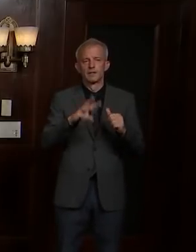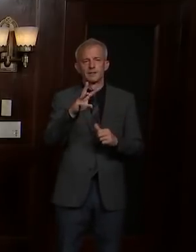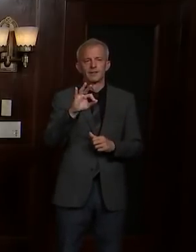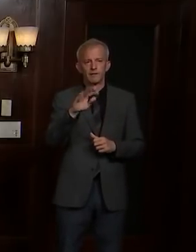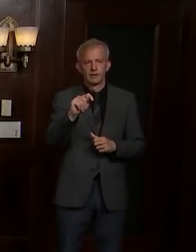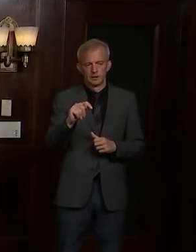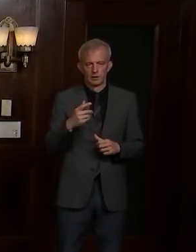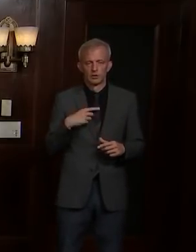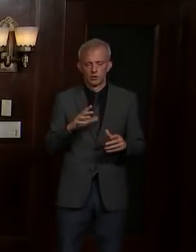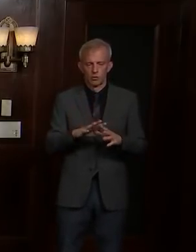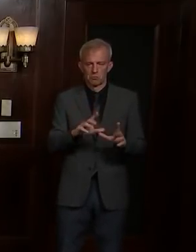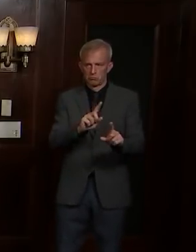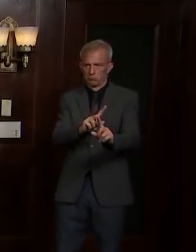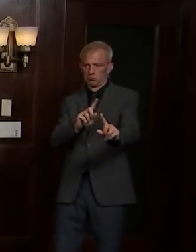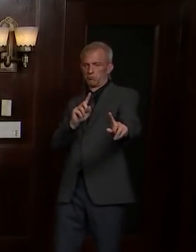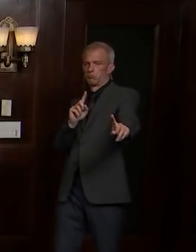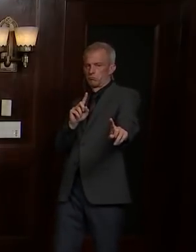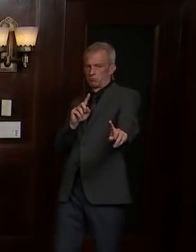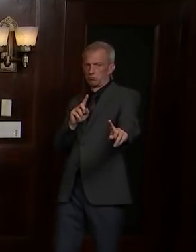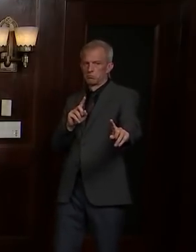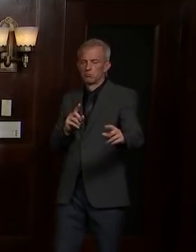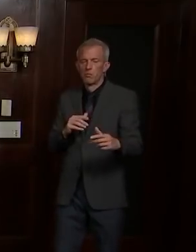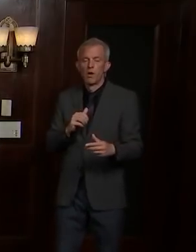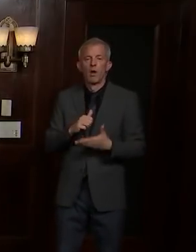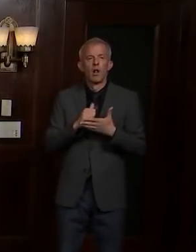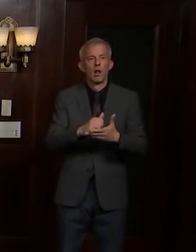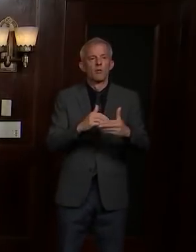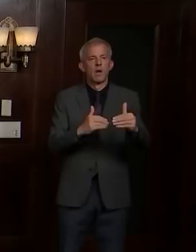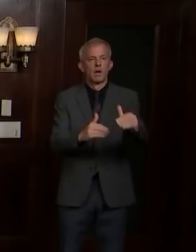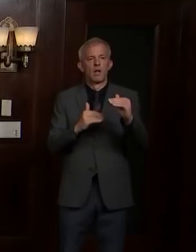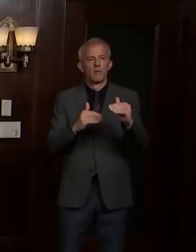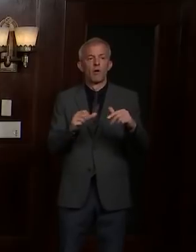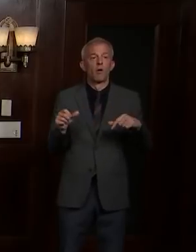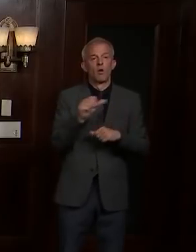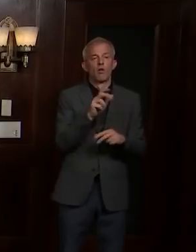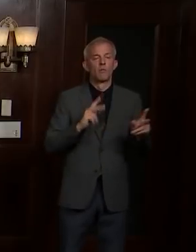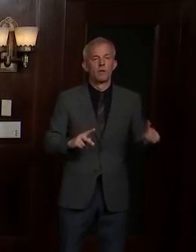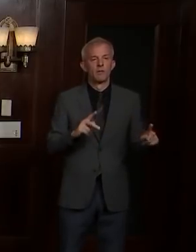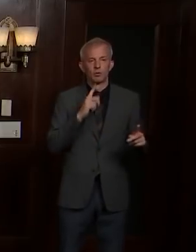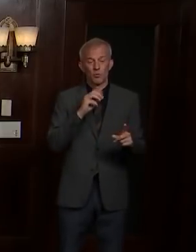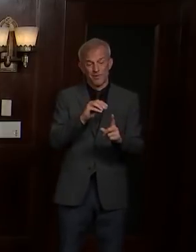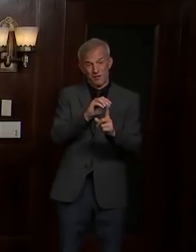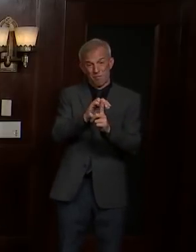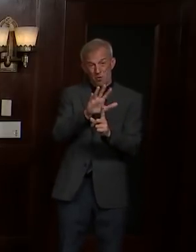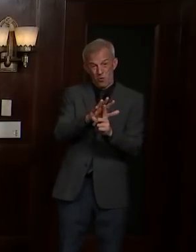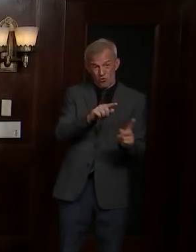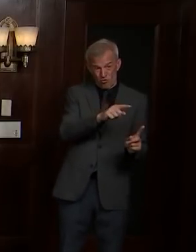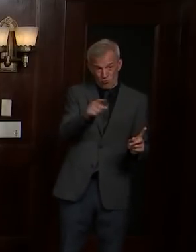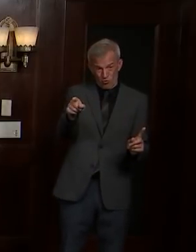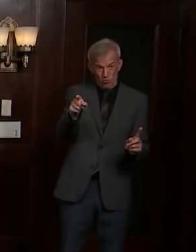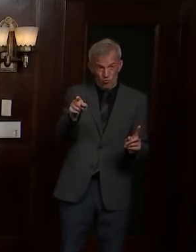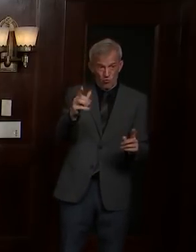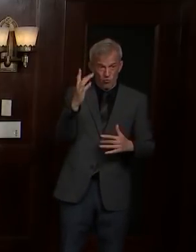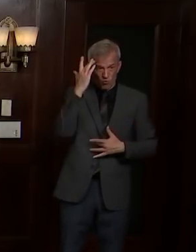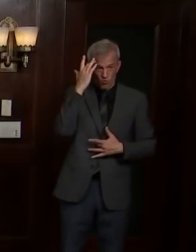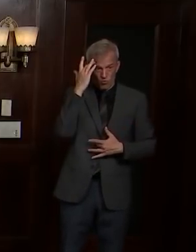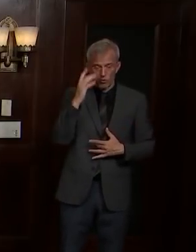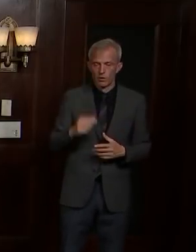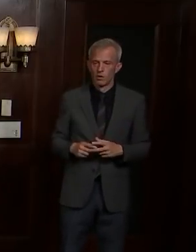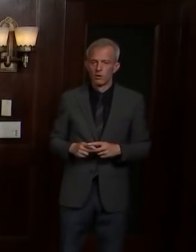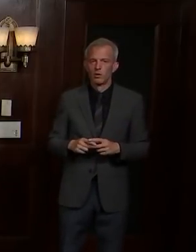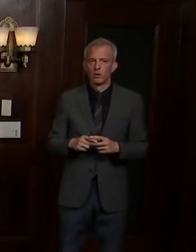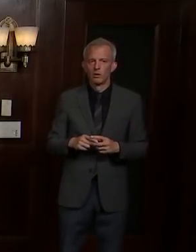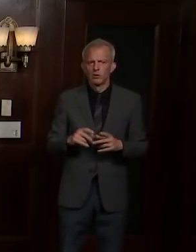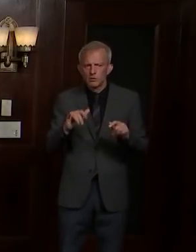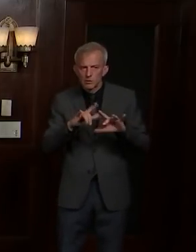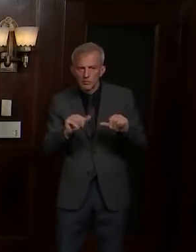your distance, and it really helps limit the ability of other people to expose you to the virus. But now you also need